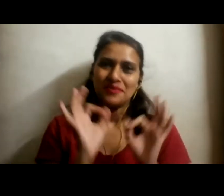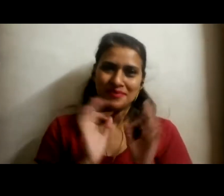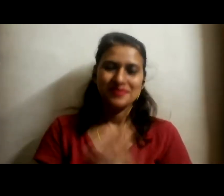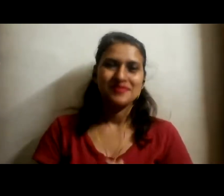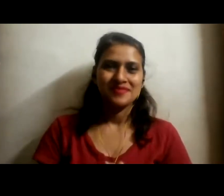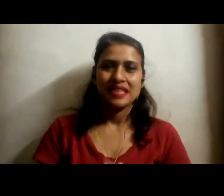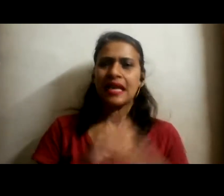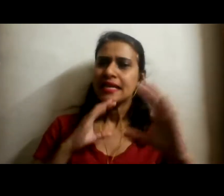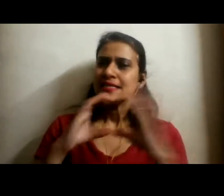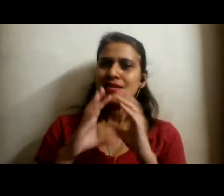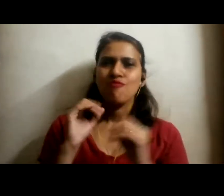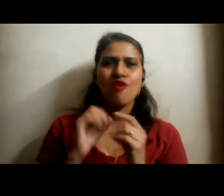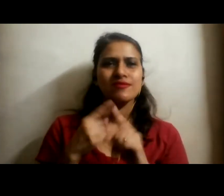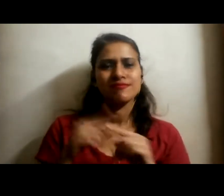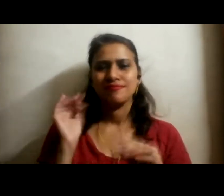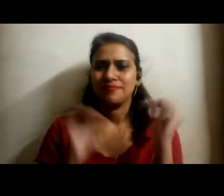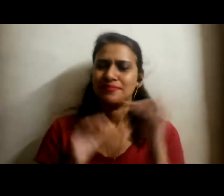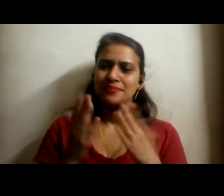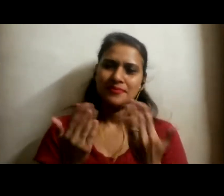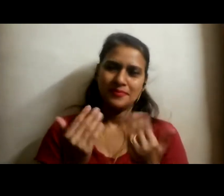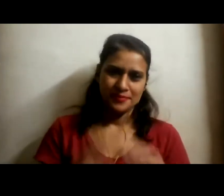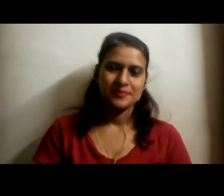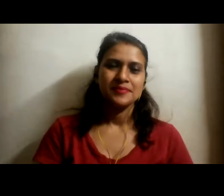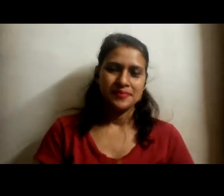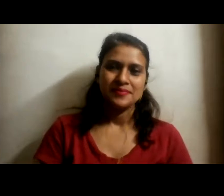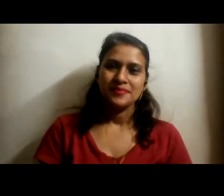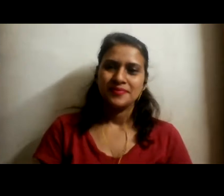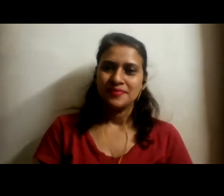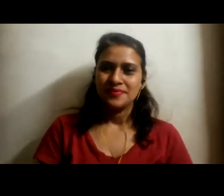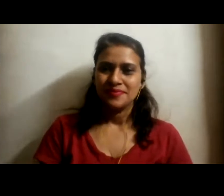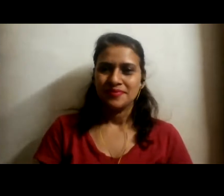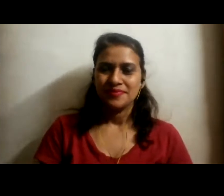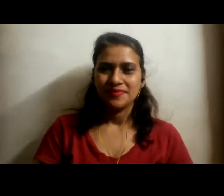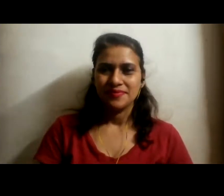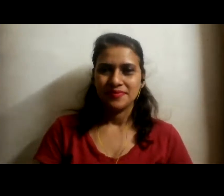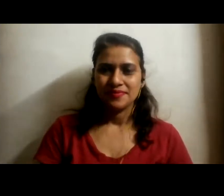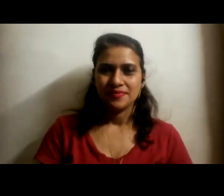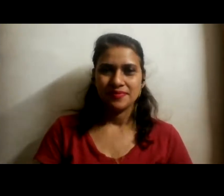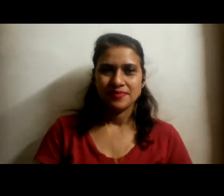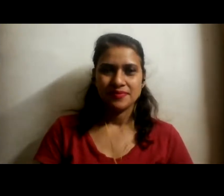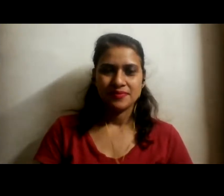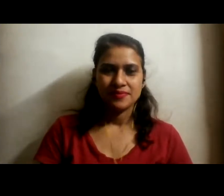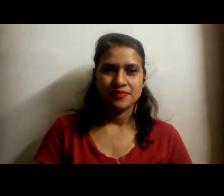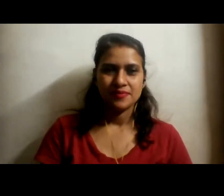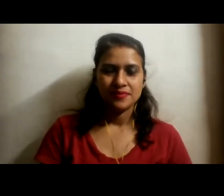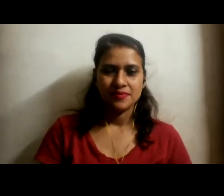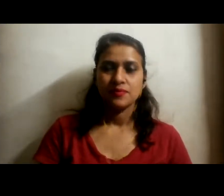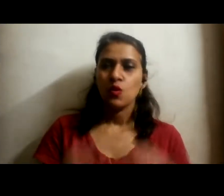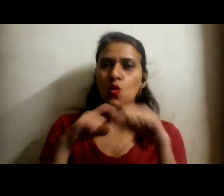box. Okay, thank you. Whosoever said the session was good, thank you. And yes, I will go through the queries. Just a